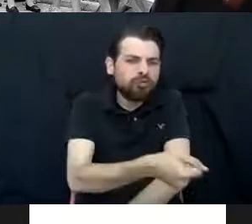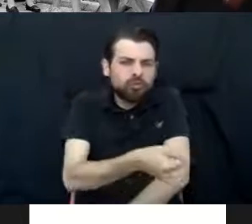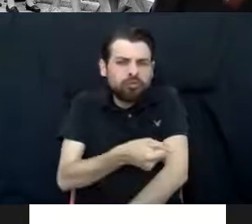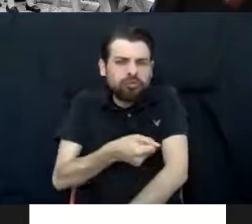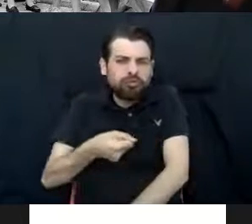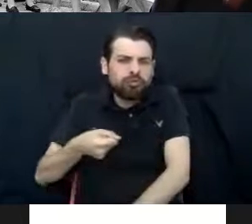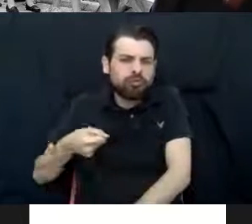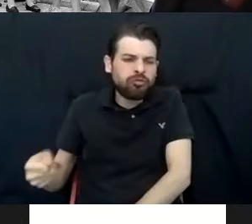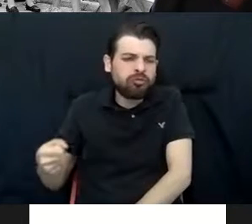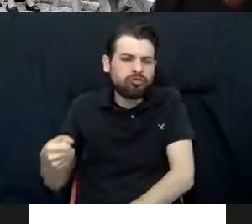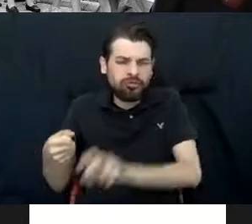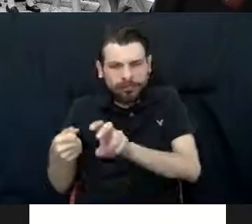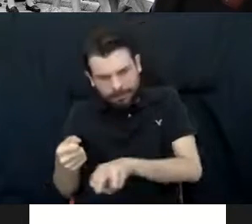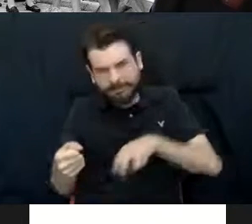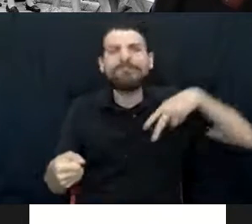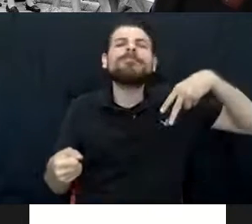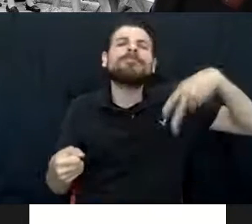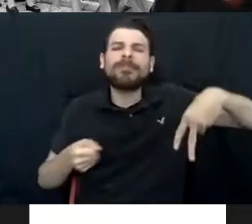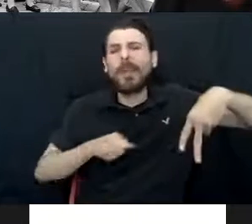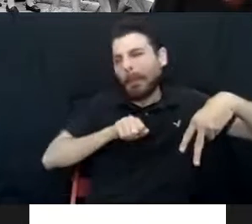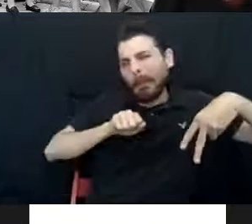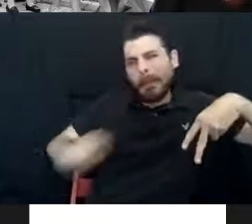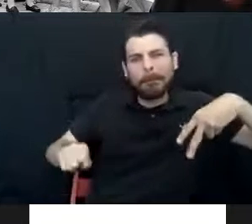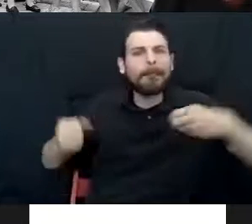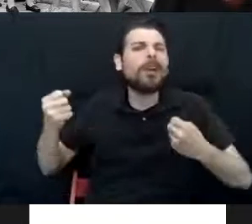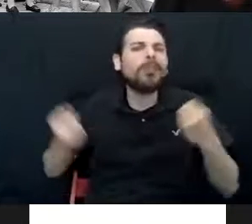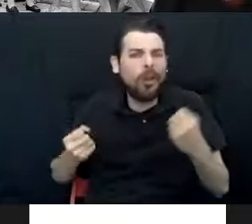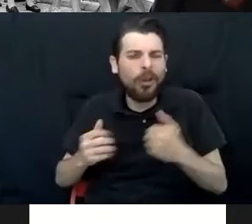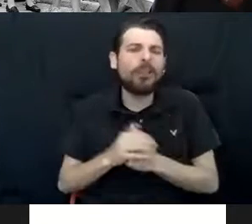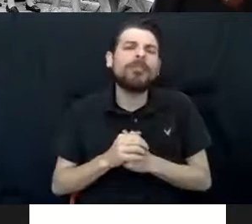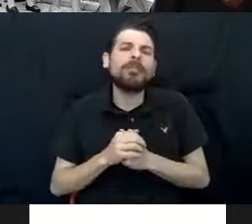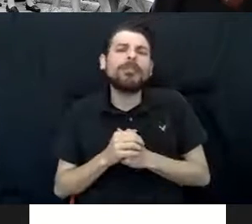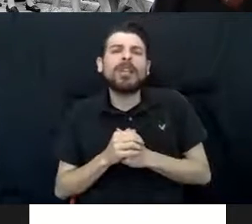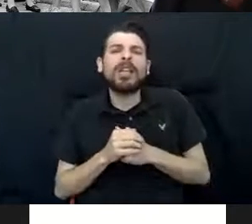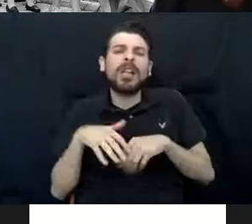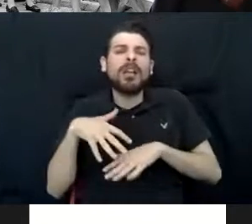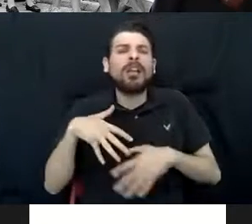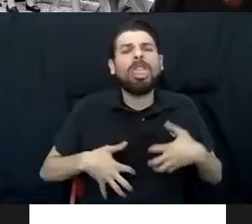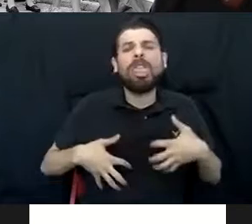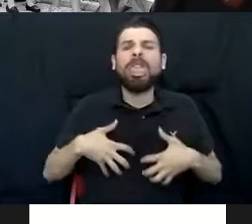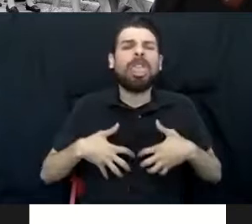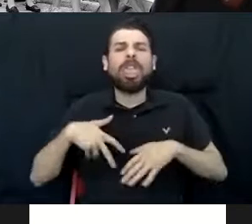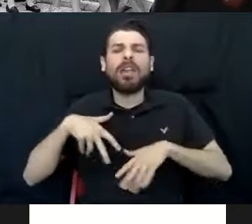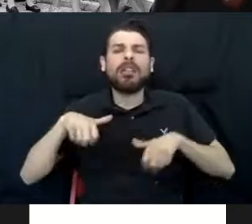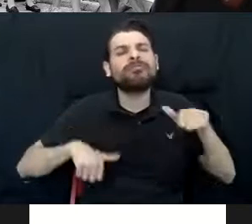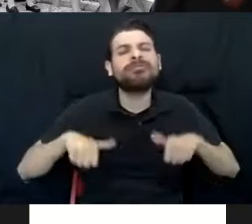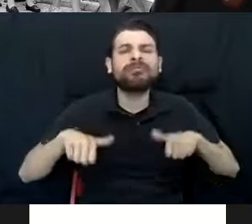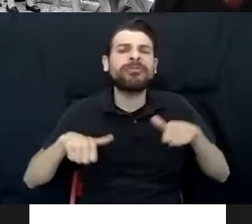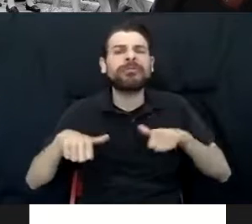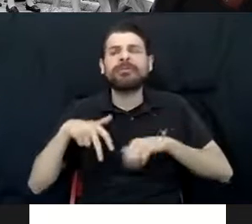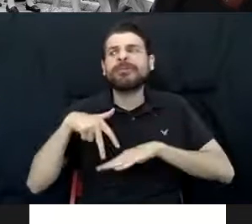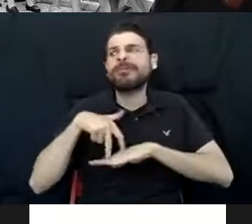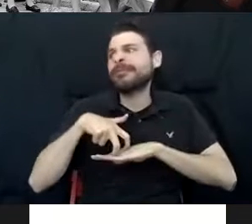out. His stomach felt weak, his knees unsure. What he called the